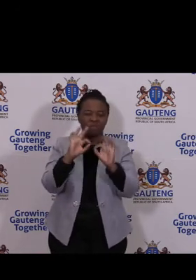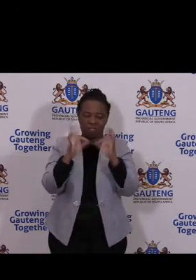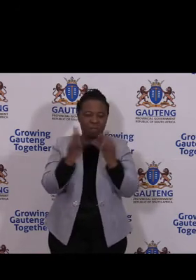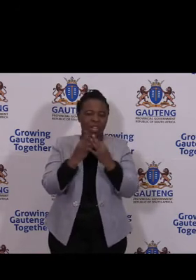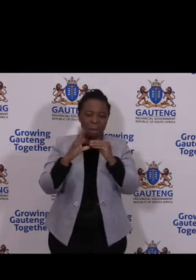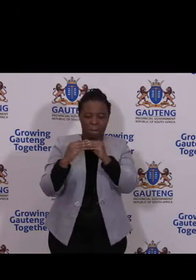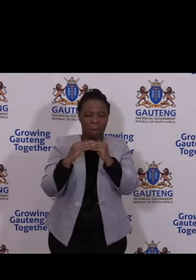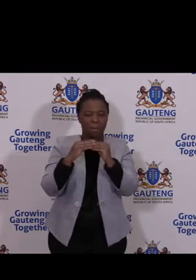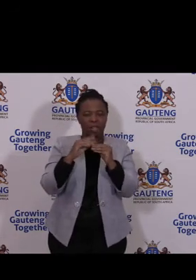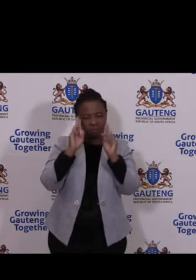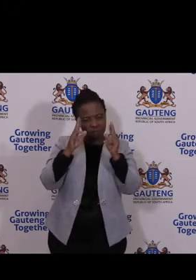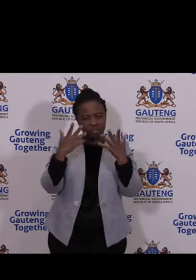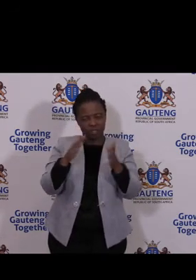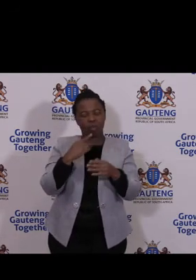regard.